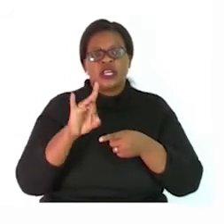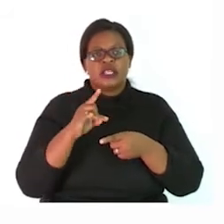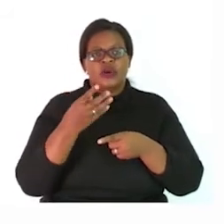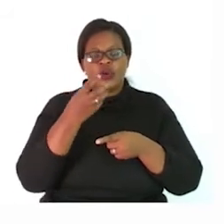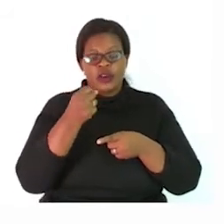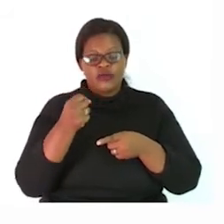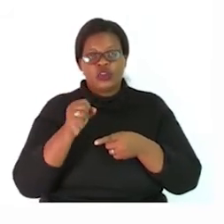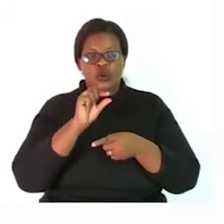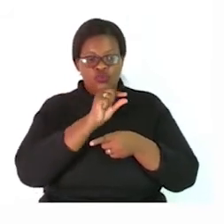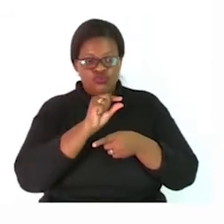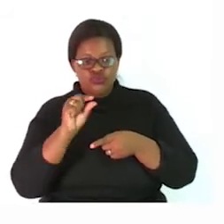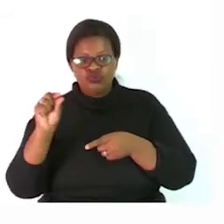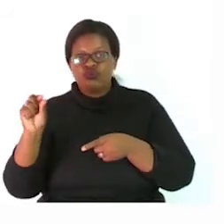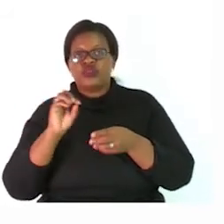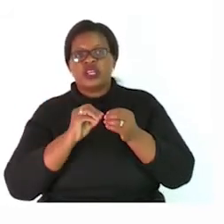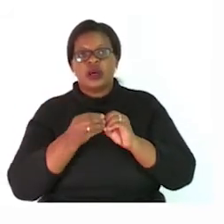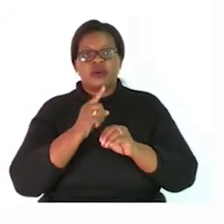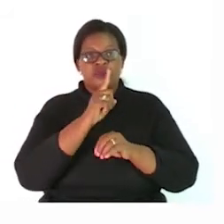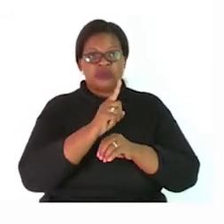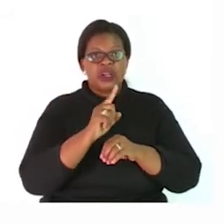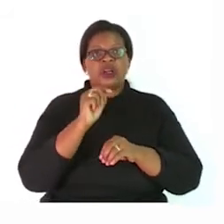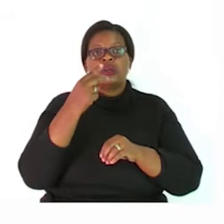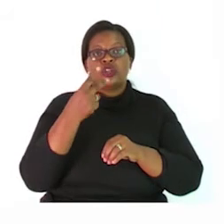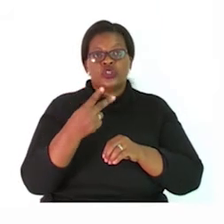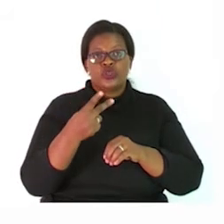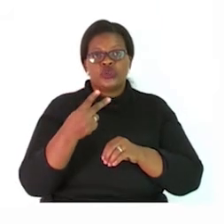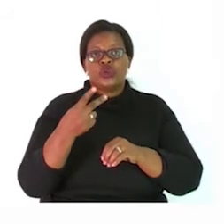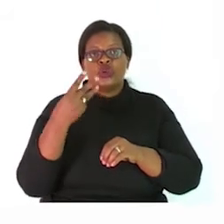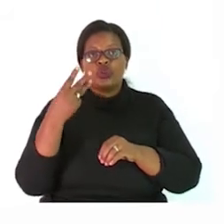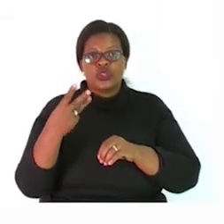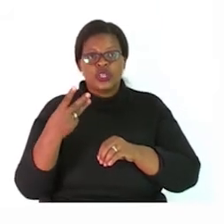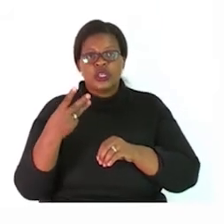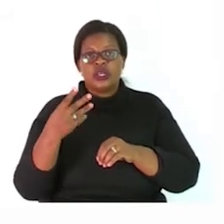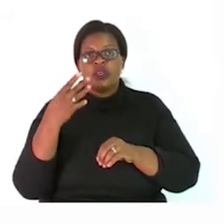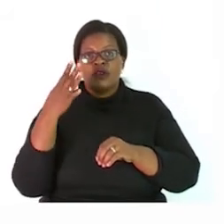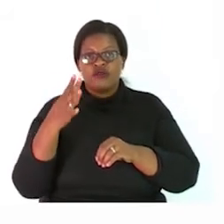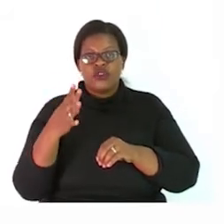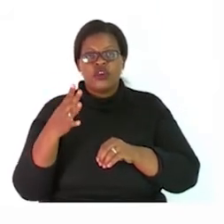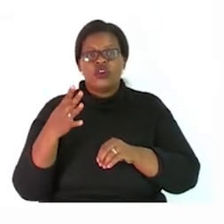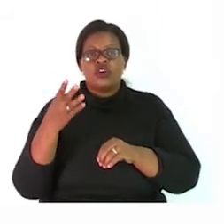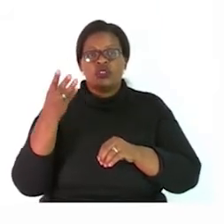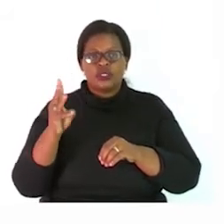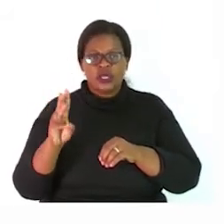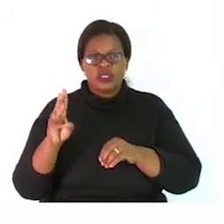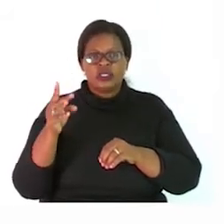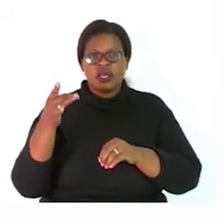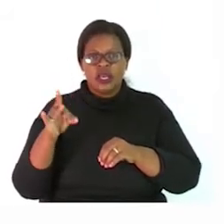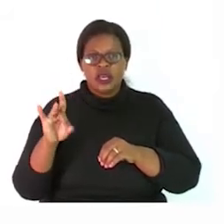you. Number 2, 1, 2, 3, 4, 6,